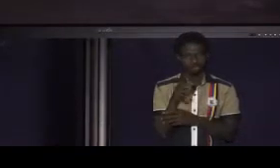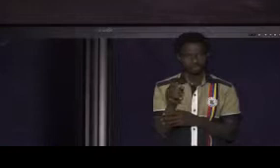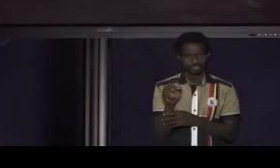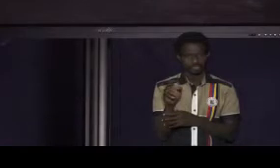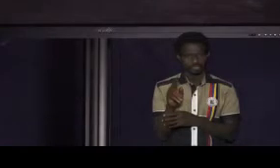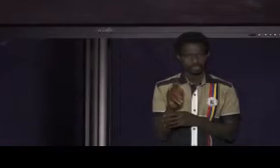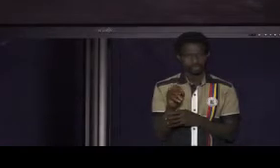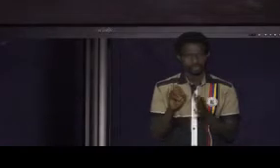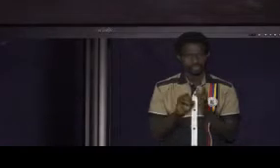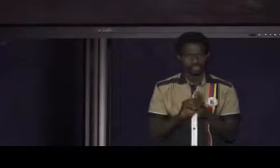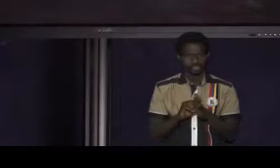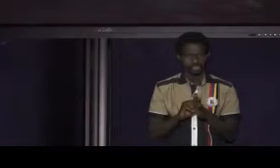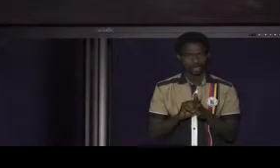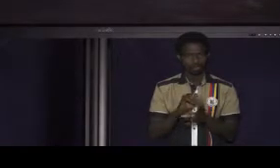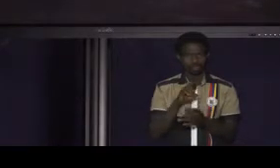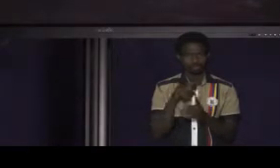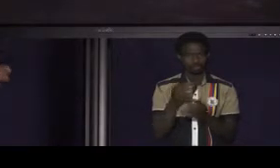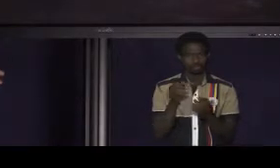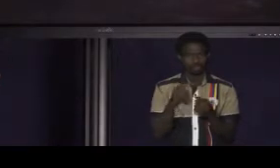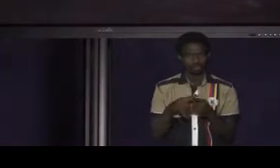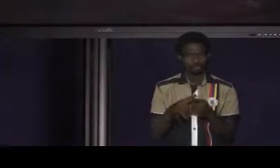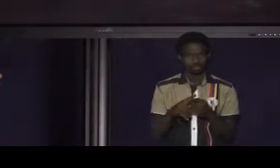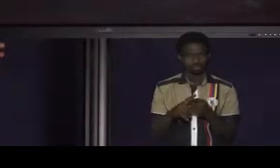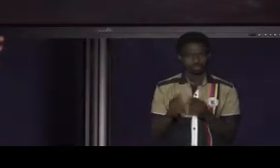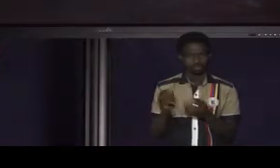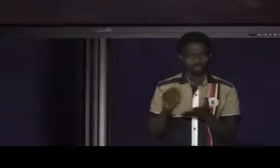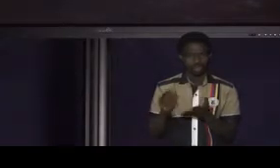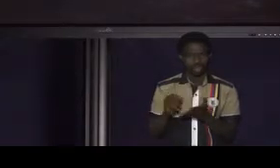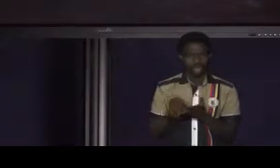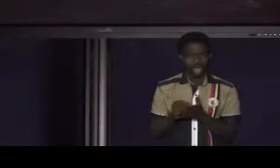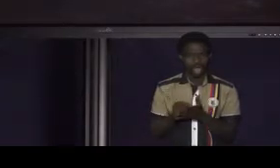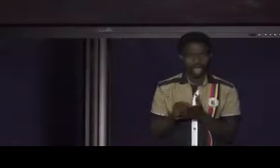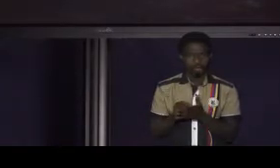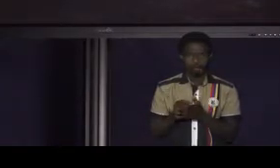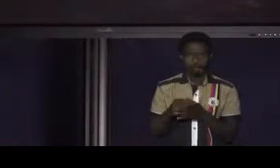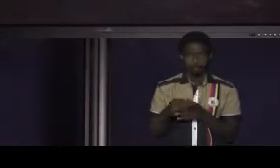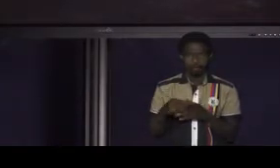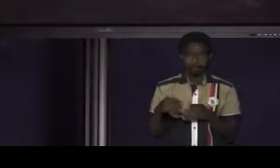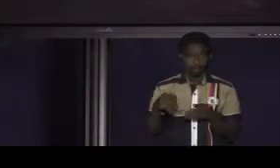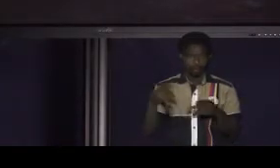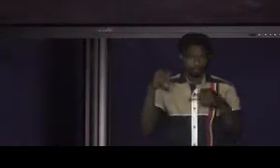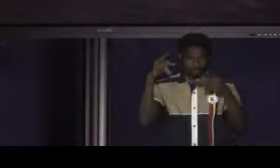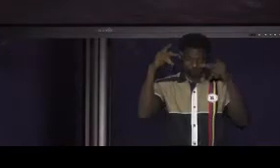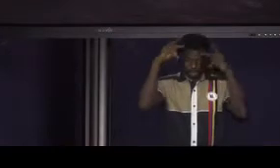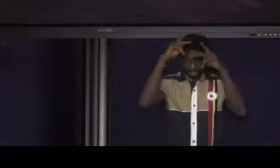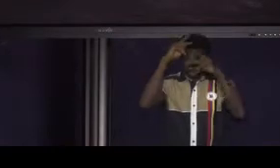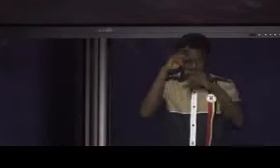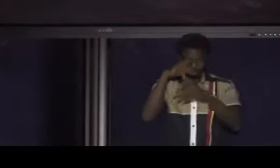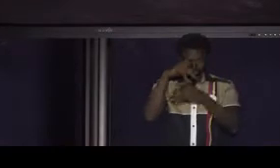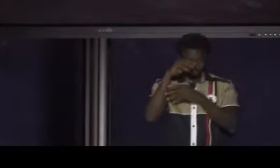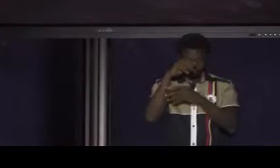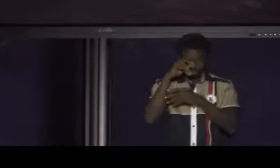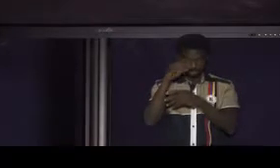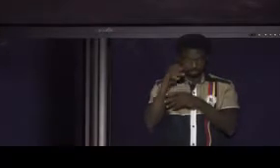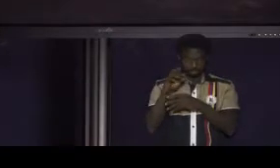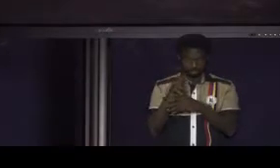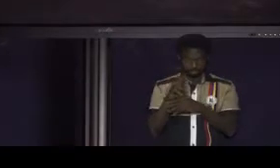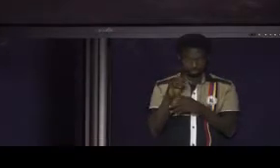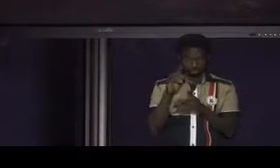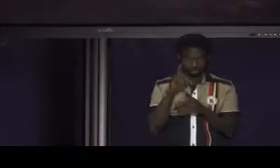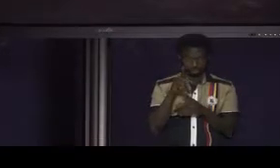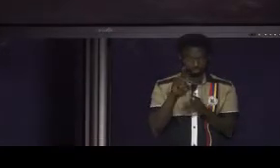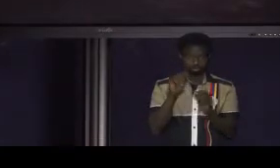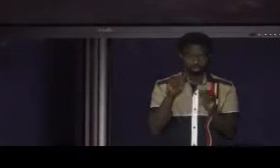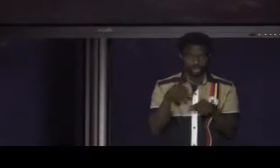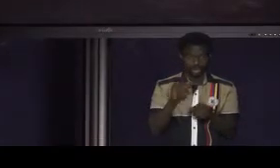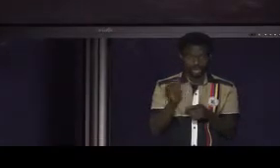Example, when you want to write professor and you want to abbreviate it, you don't want to write professor. You just write prof and